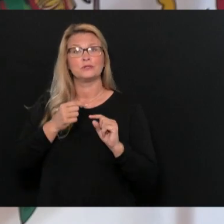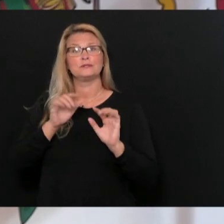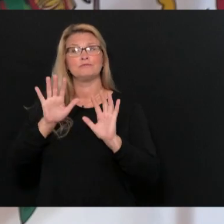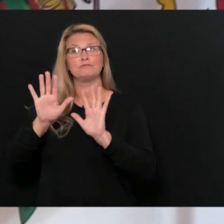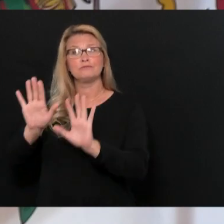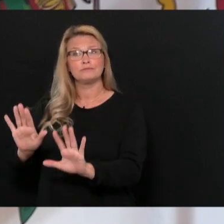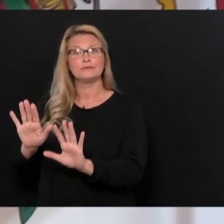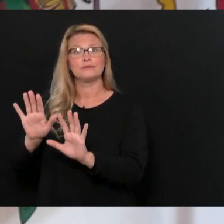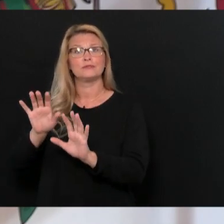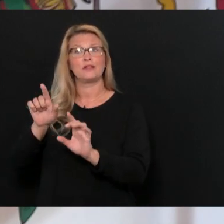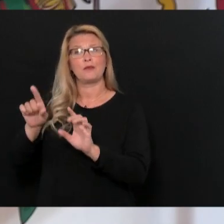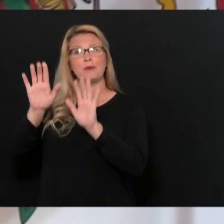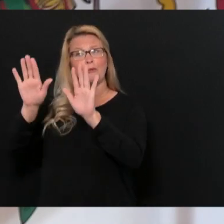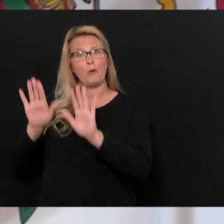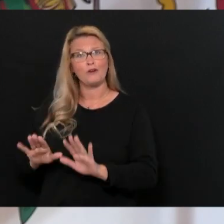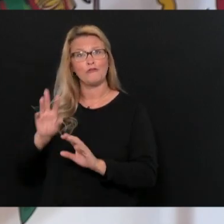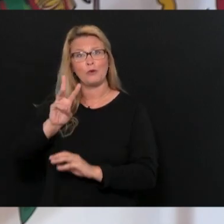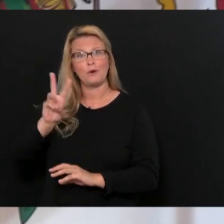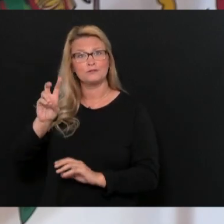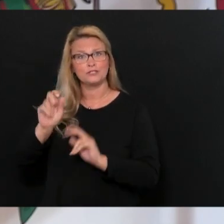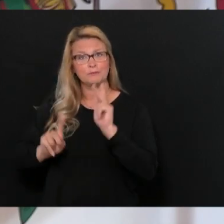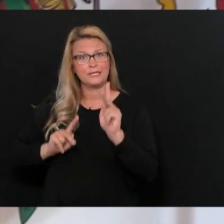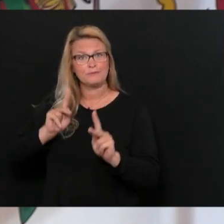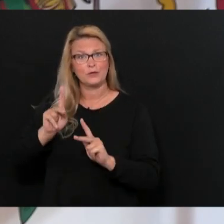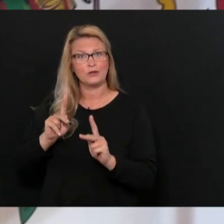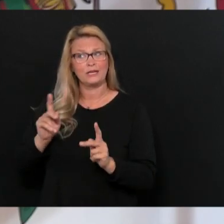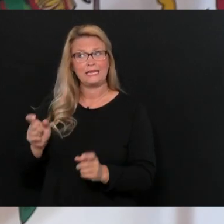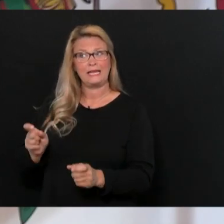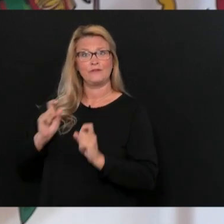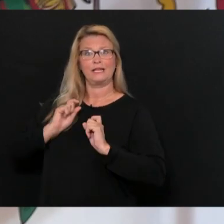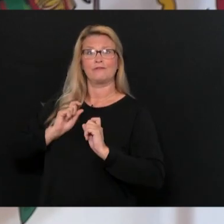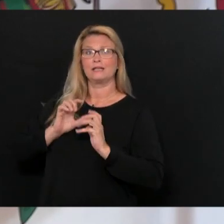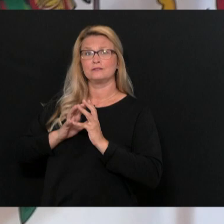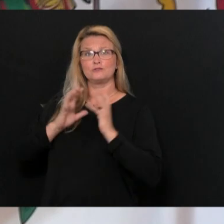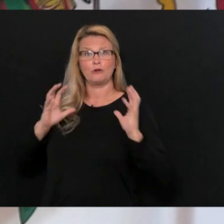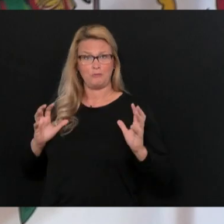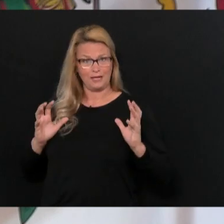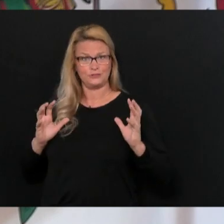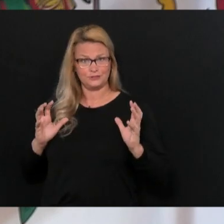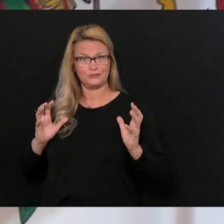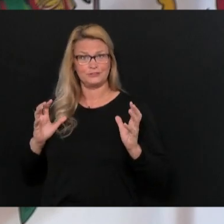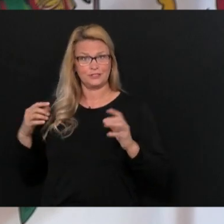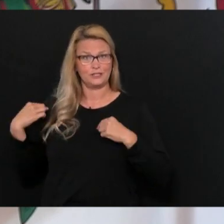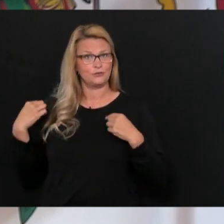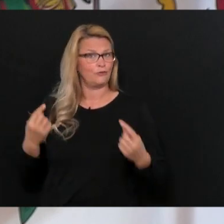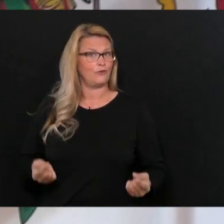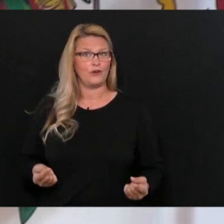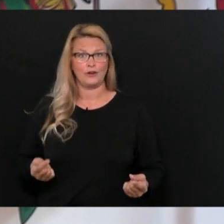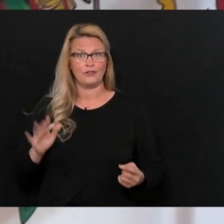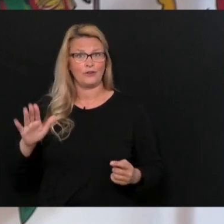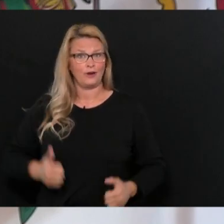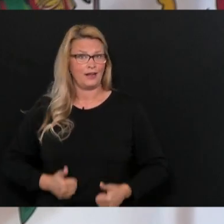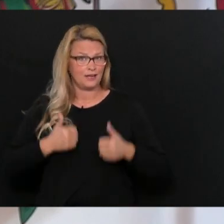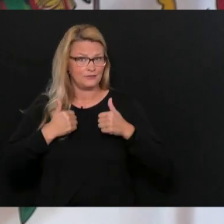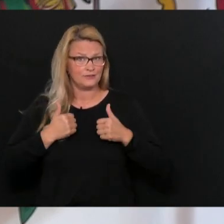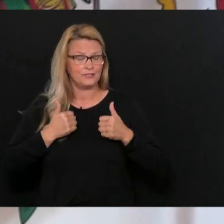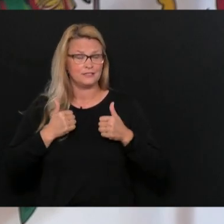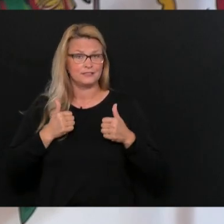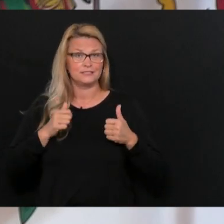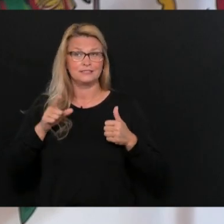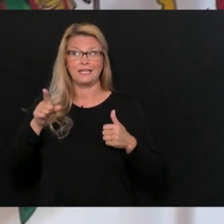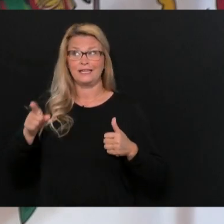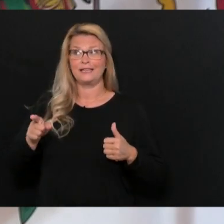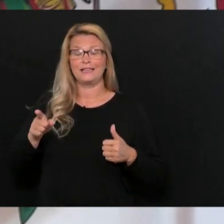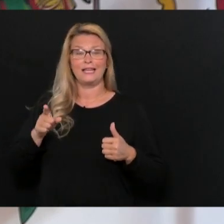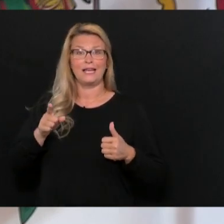great West Virginians, and they have given us so much. It's unbelievable. And absolutely, they deserve to